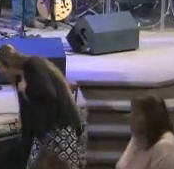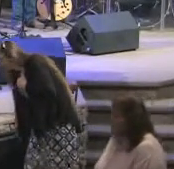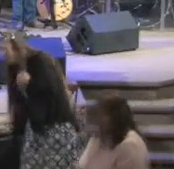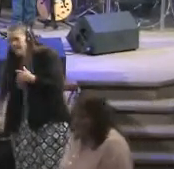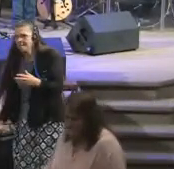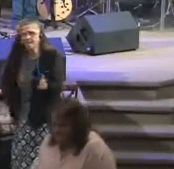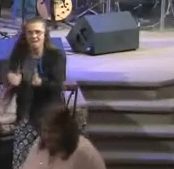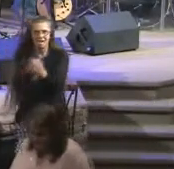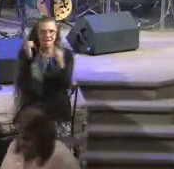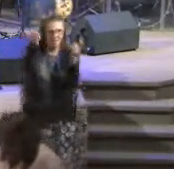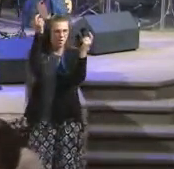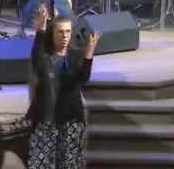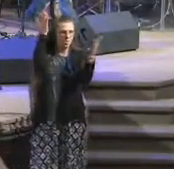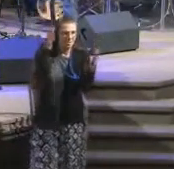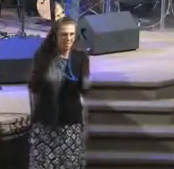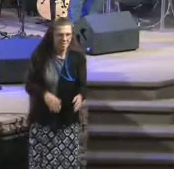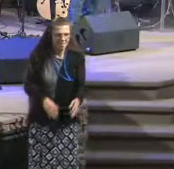Hallelujah.